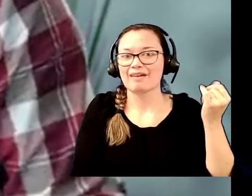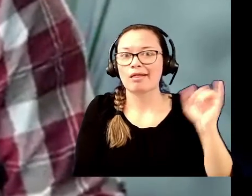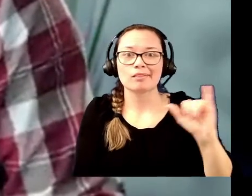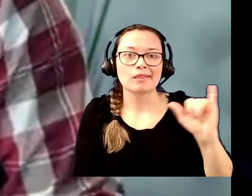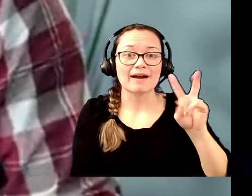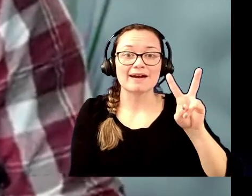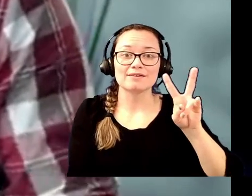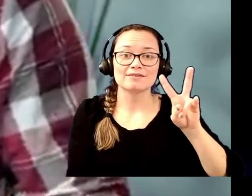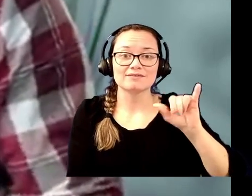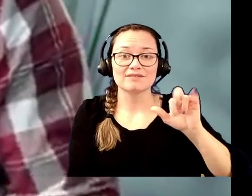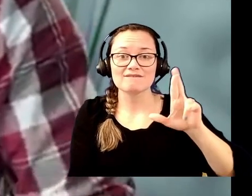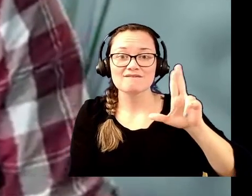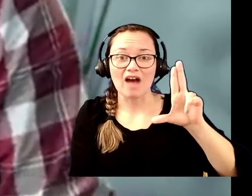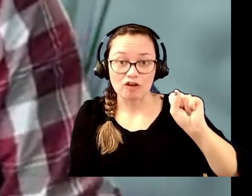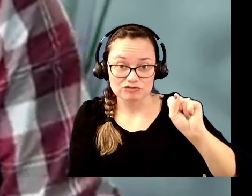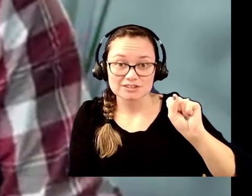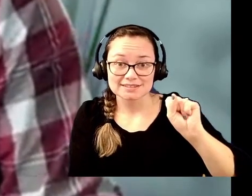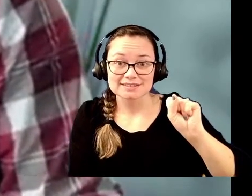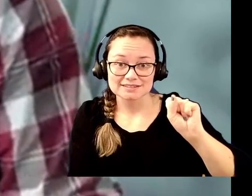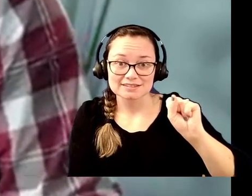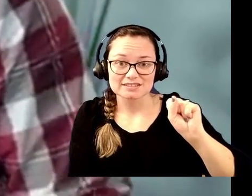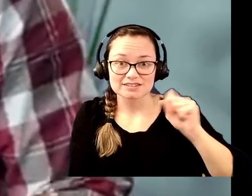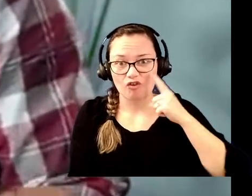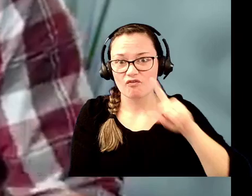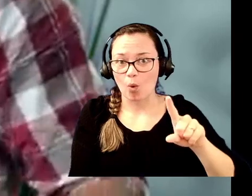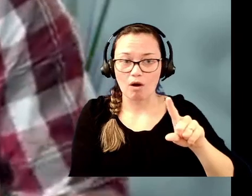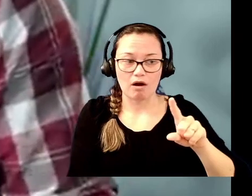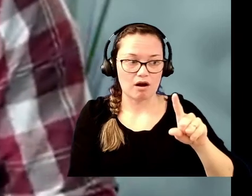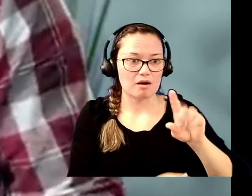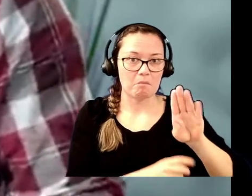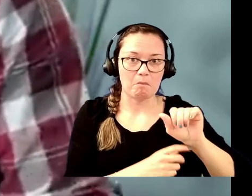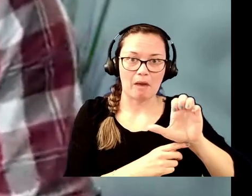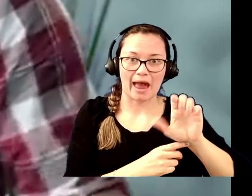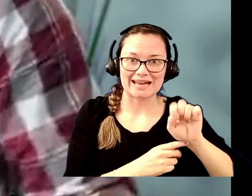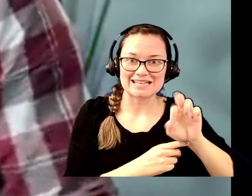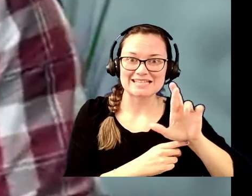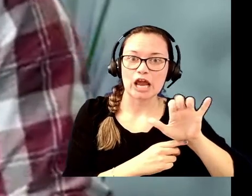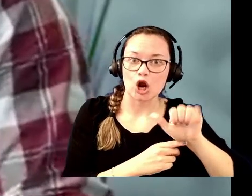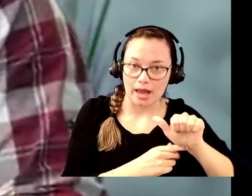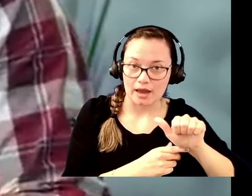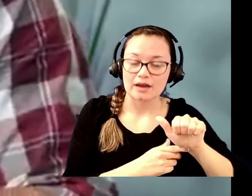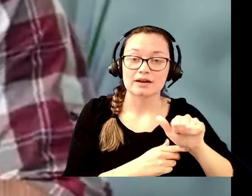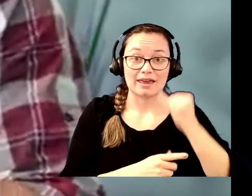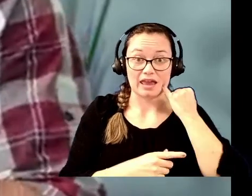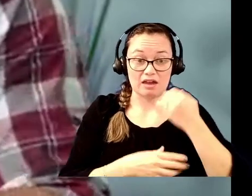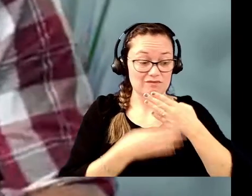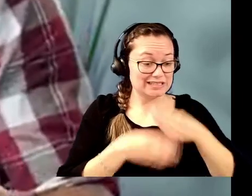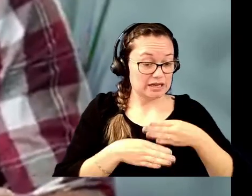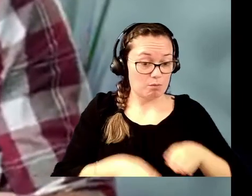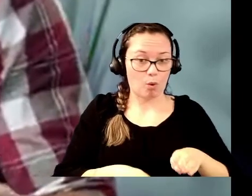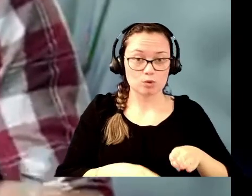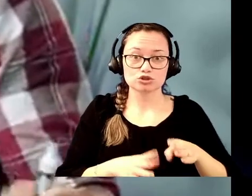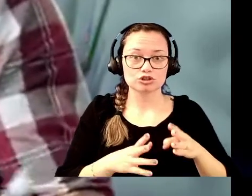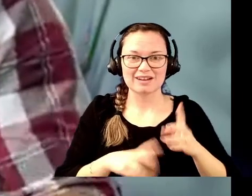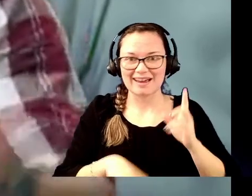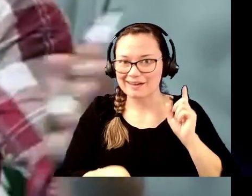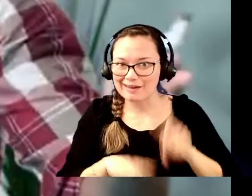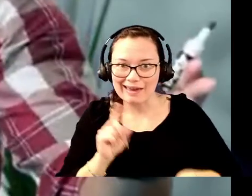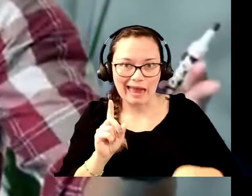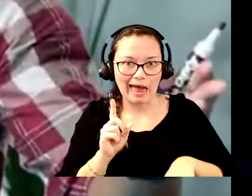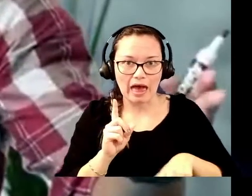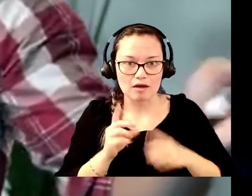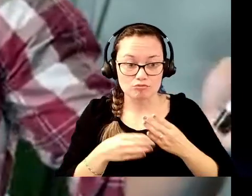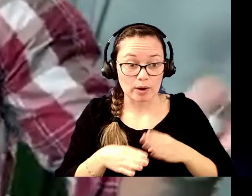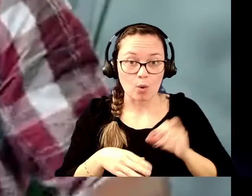among the decomposing bacteria, right? And all the decomposers suddenly they lose the ability to decompose, or